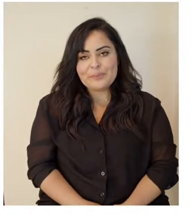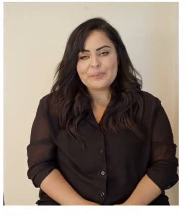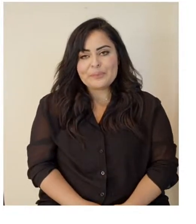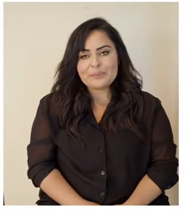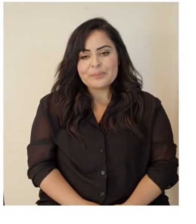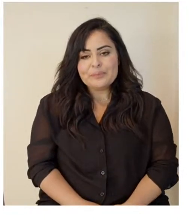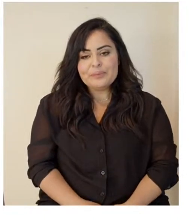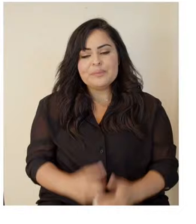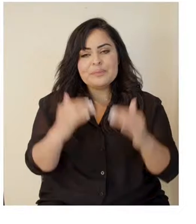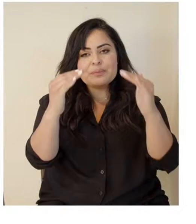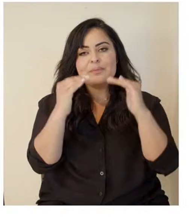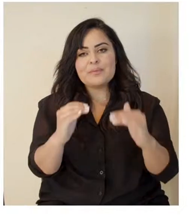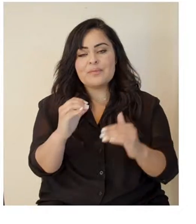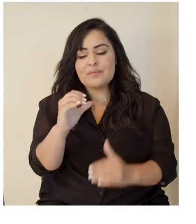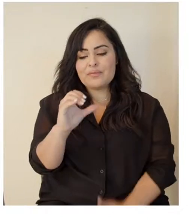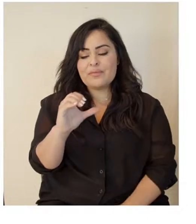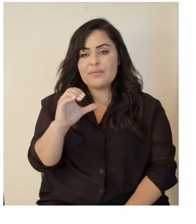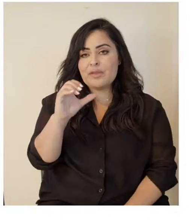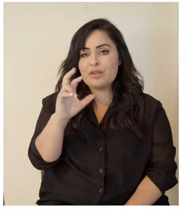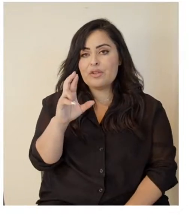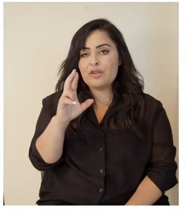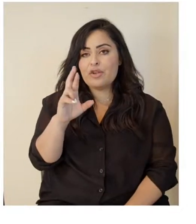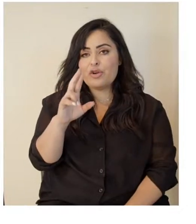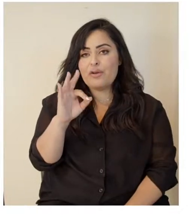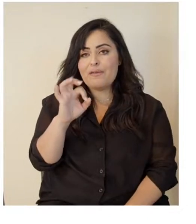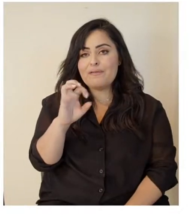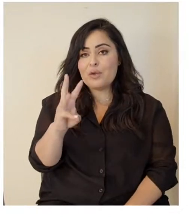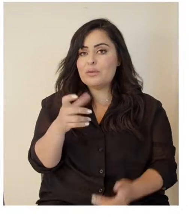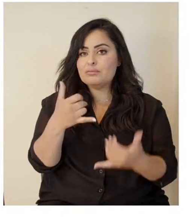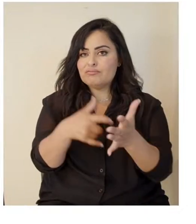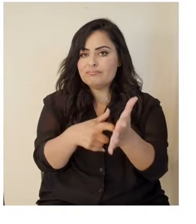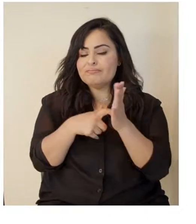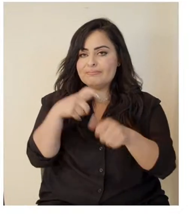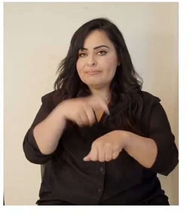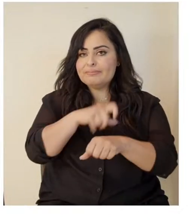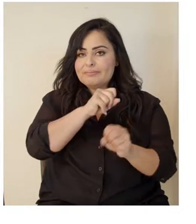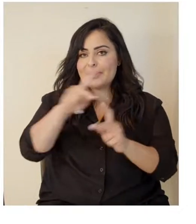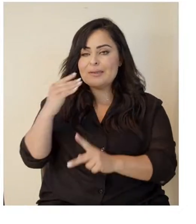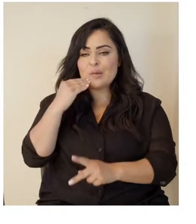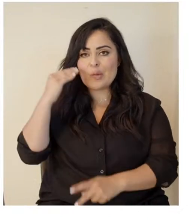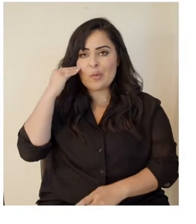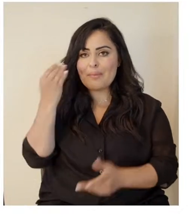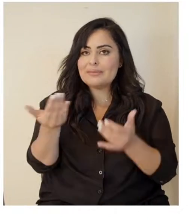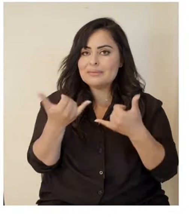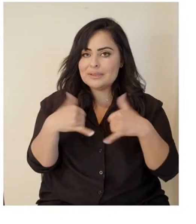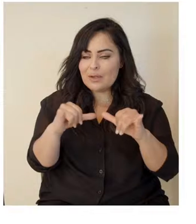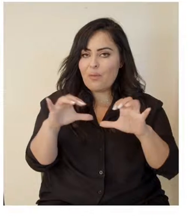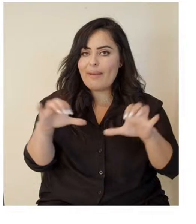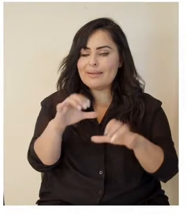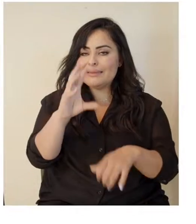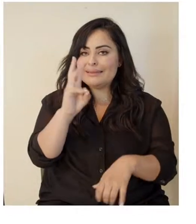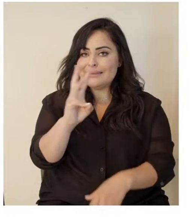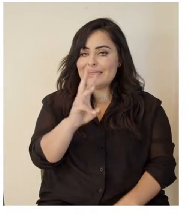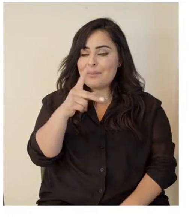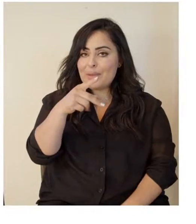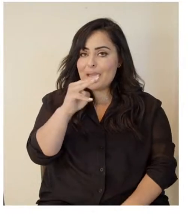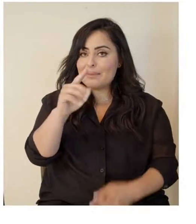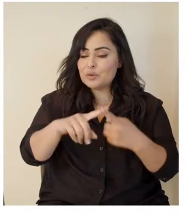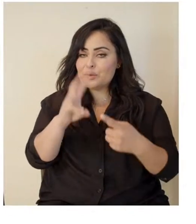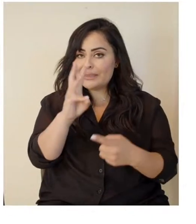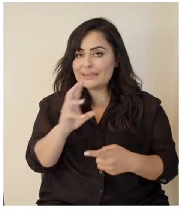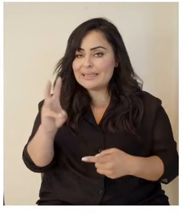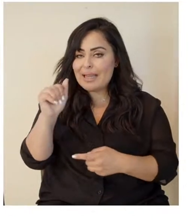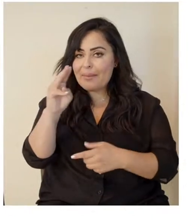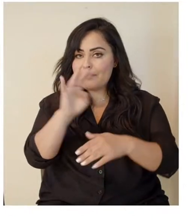I want to talk about the curfew. It's still in place as of 6 p.m. to 6 a.m. and it's only for the